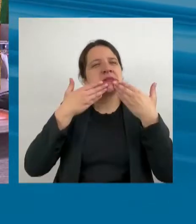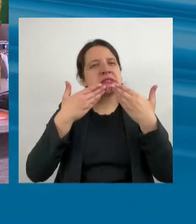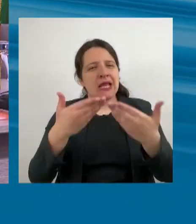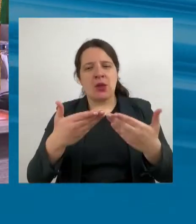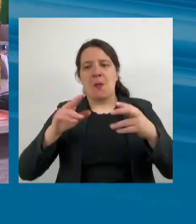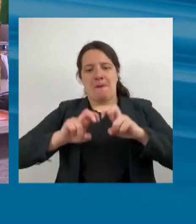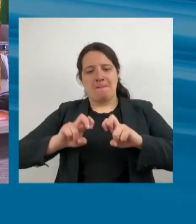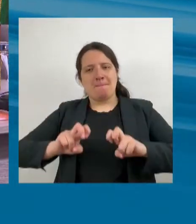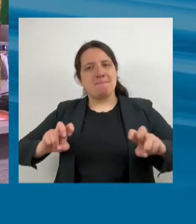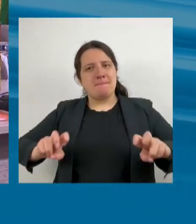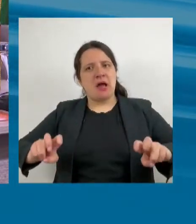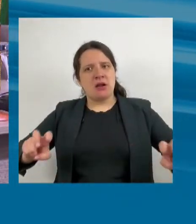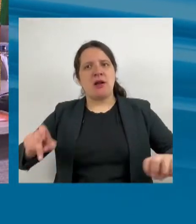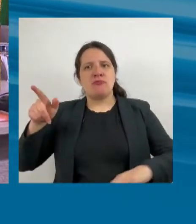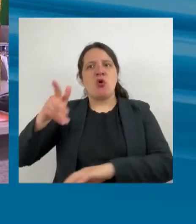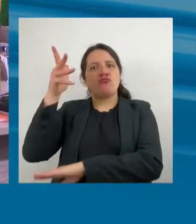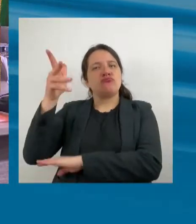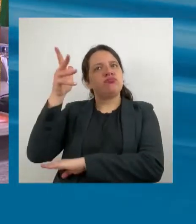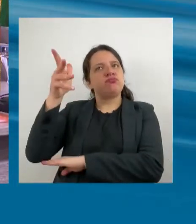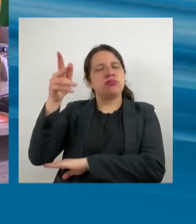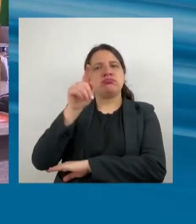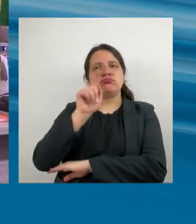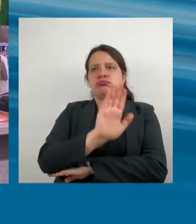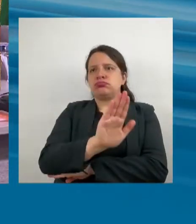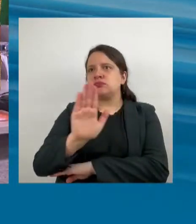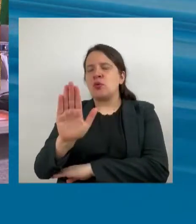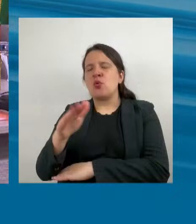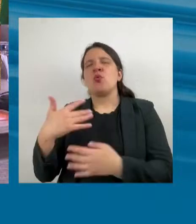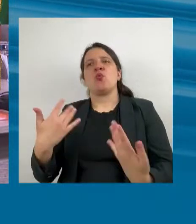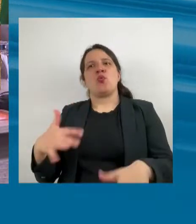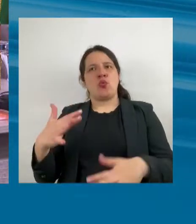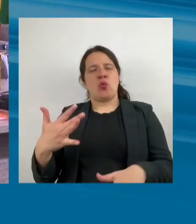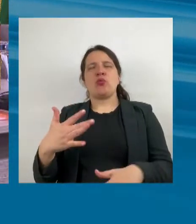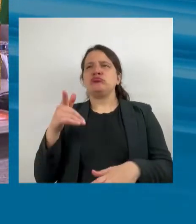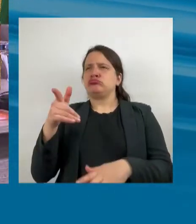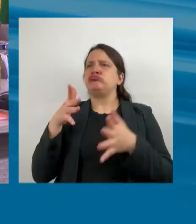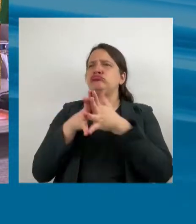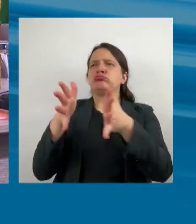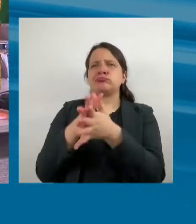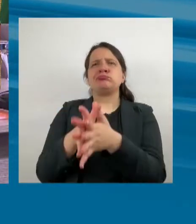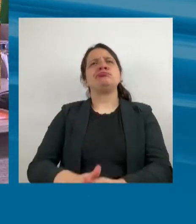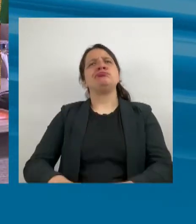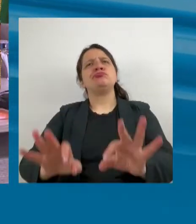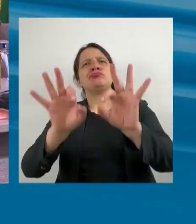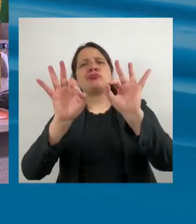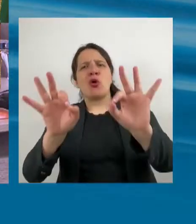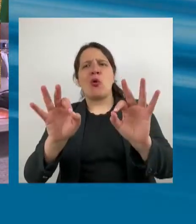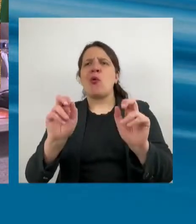I'd also like to thank the panel members for